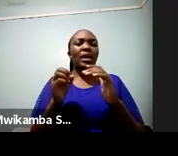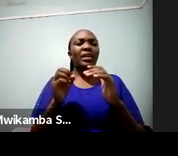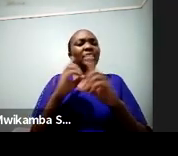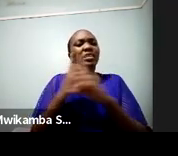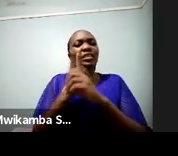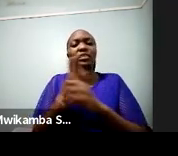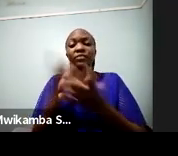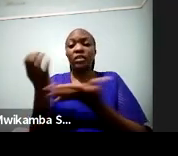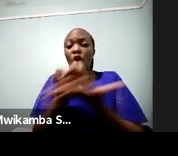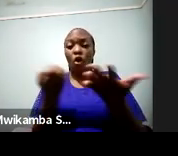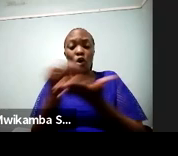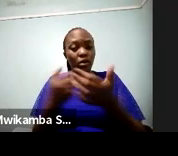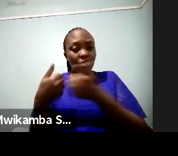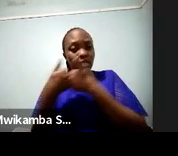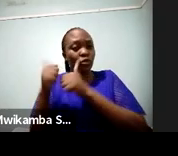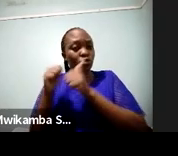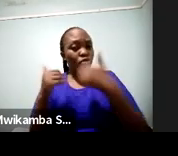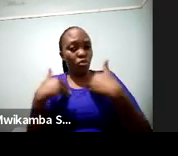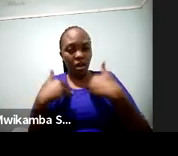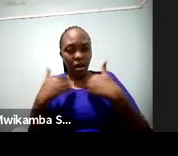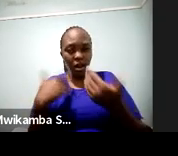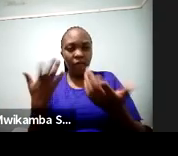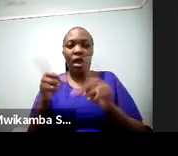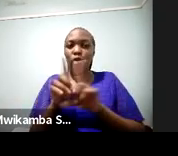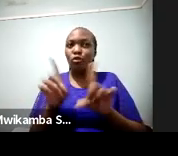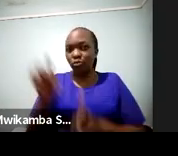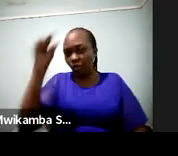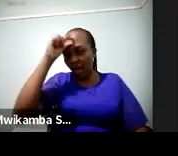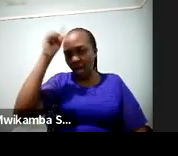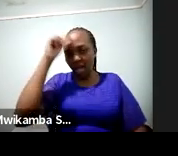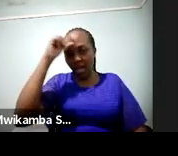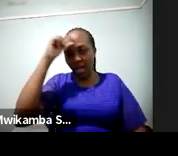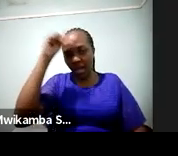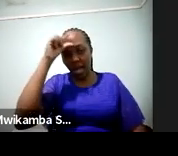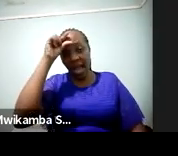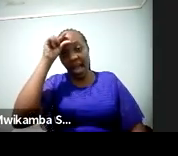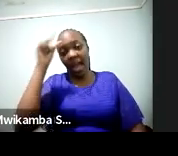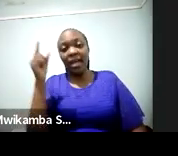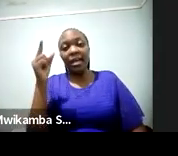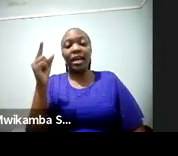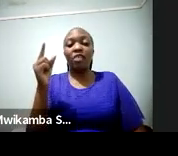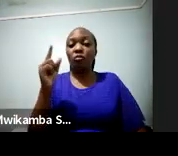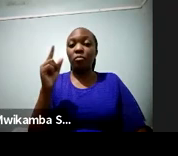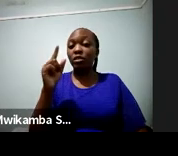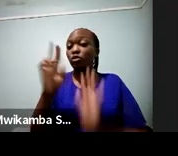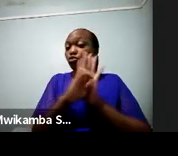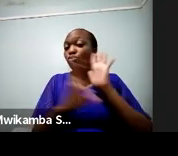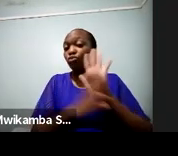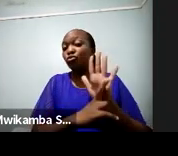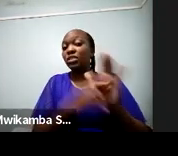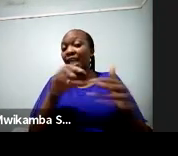And of course, now the government restrictions, especially regarding to COVID-19, all these are issues that surround the